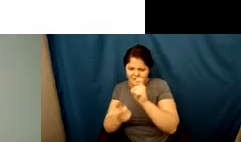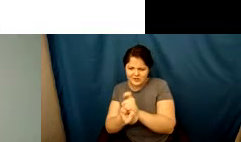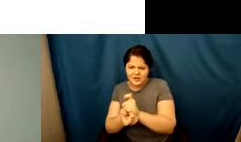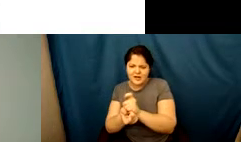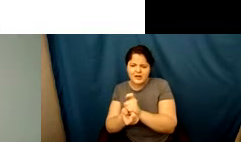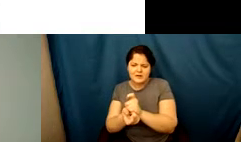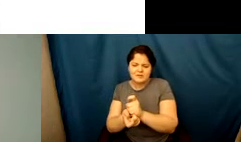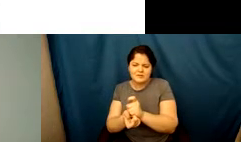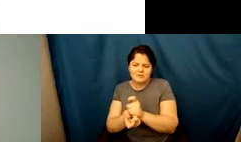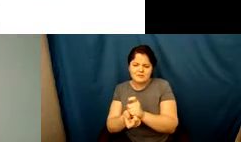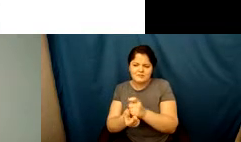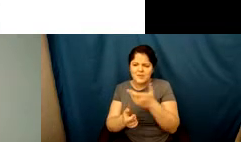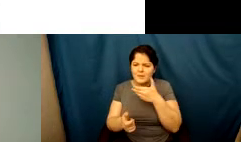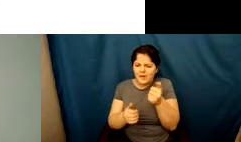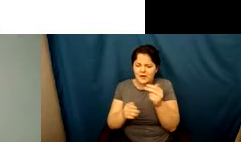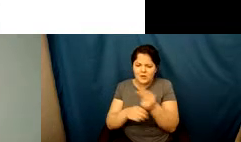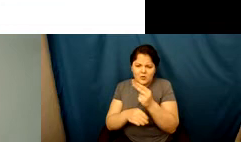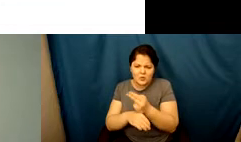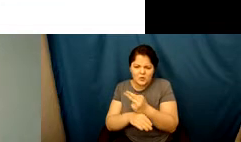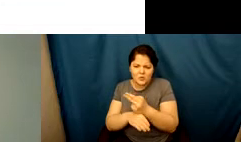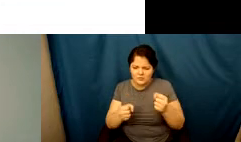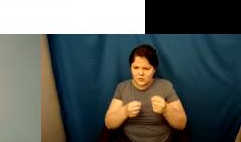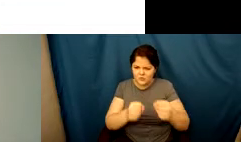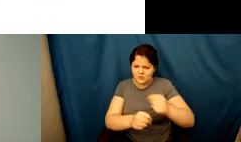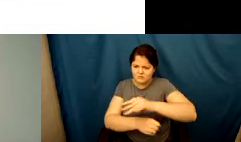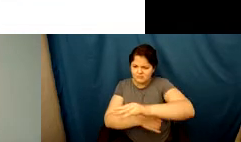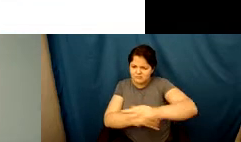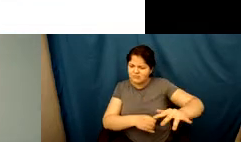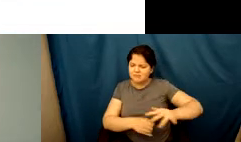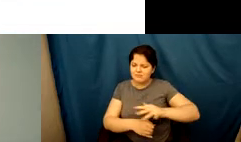basically better utilize the street space. And